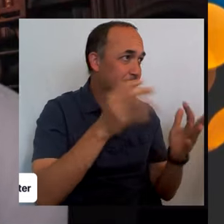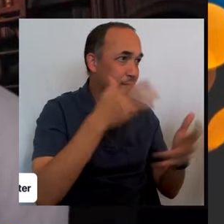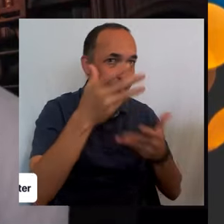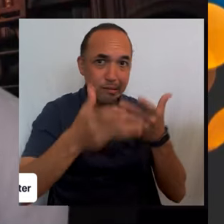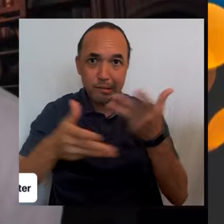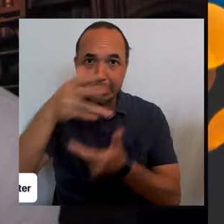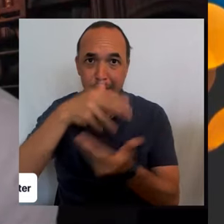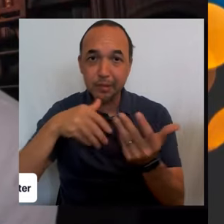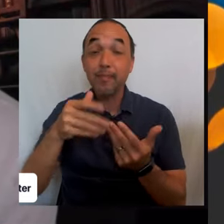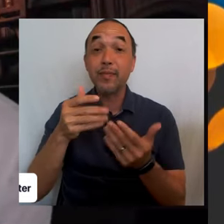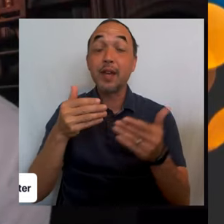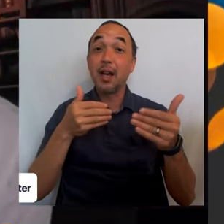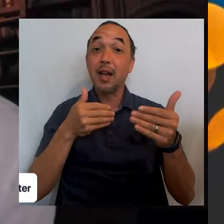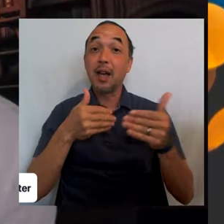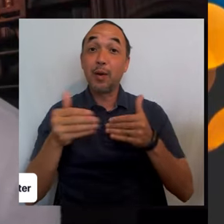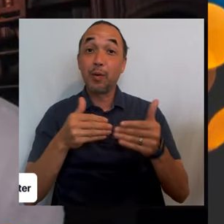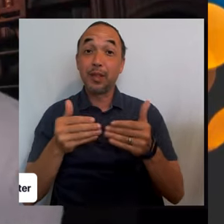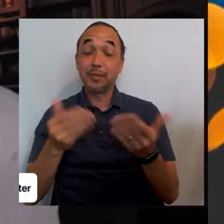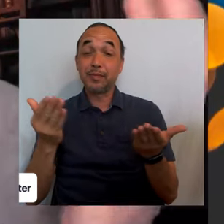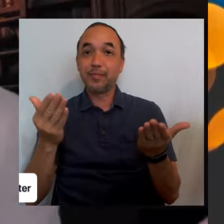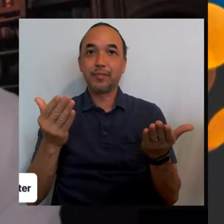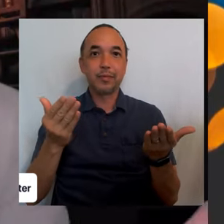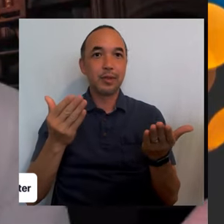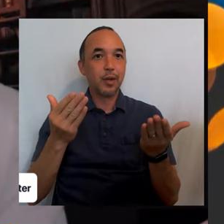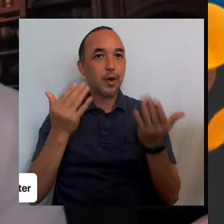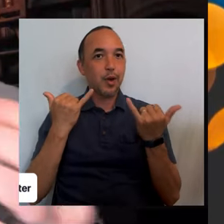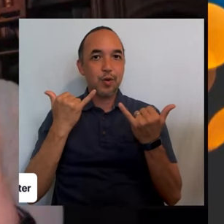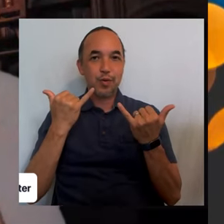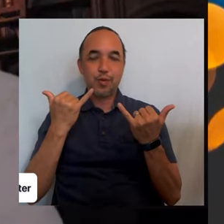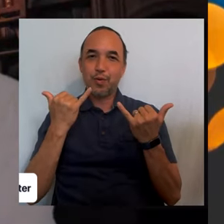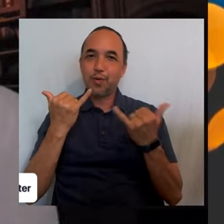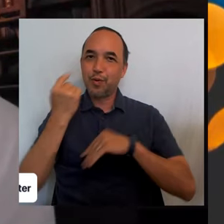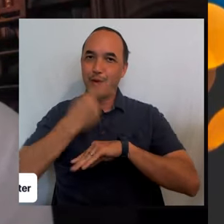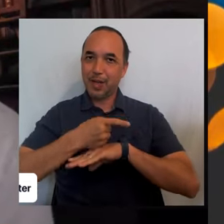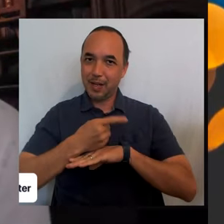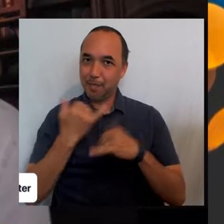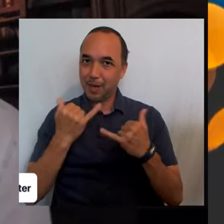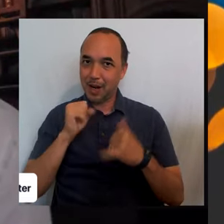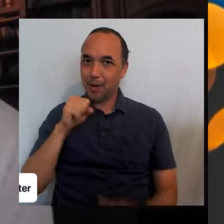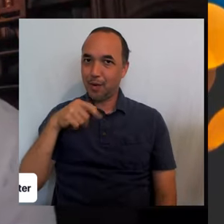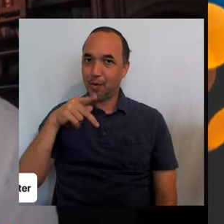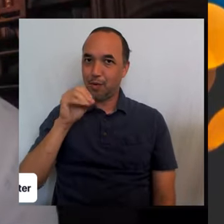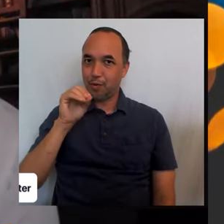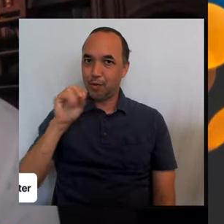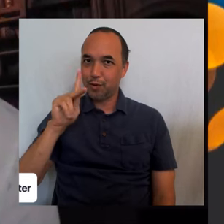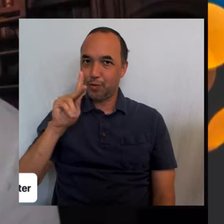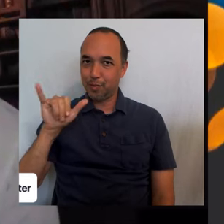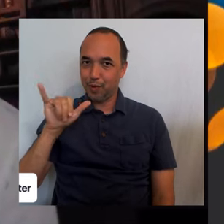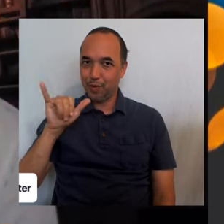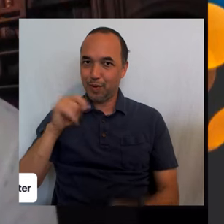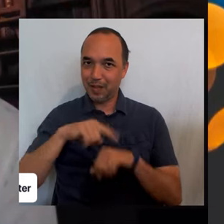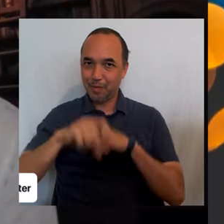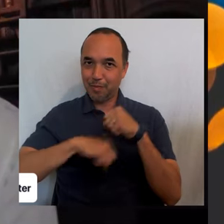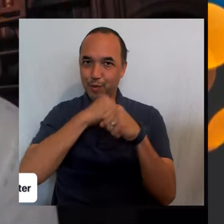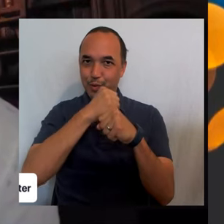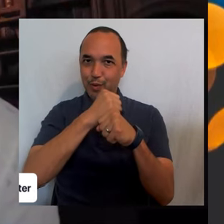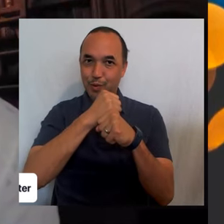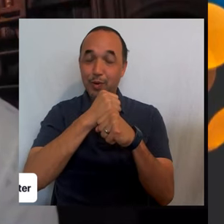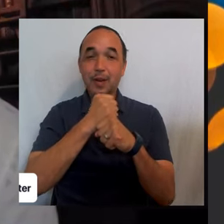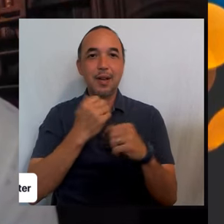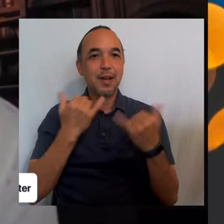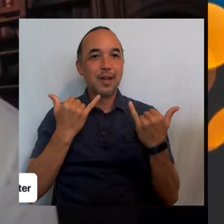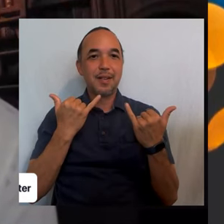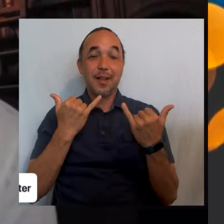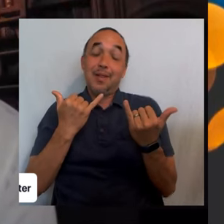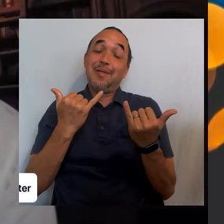a haunted good time today for spooky season. And we're with a guy who is one of the nicest guys